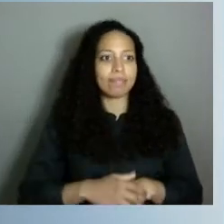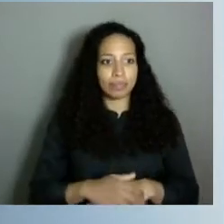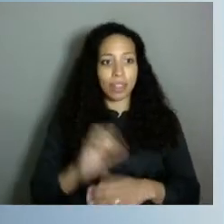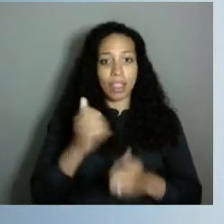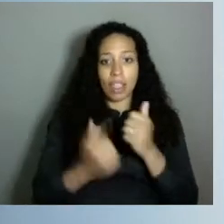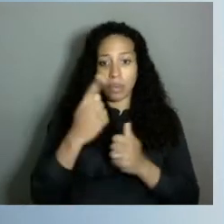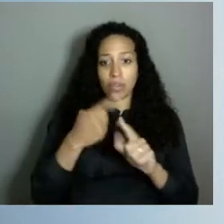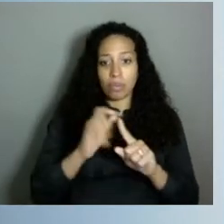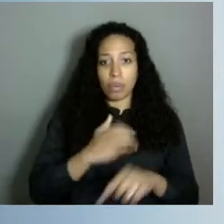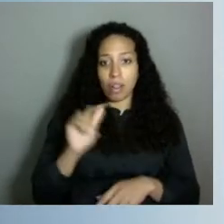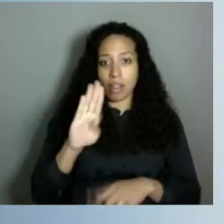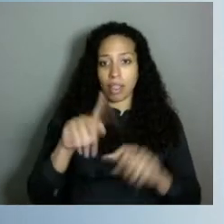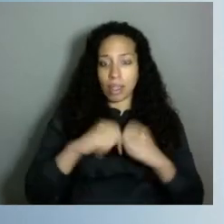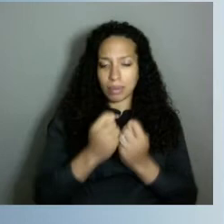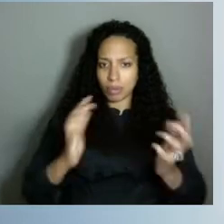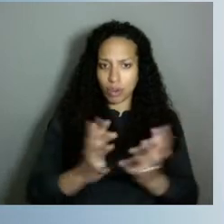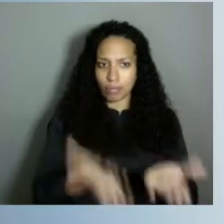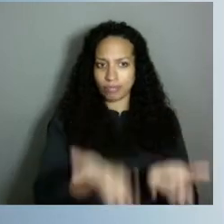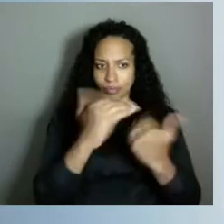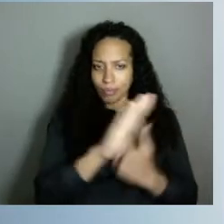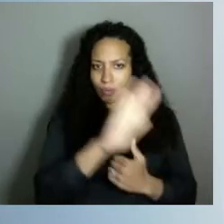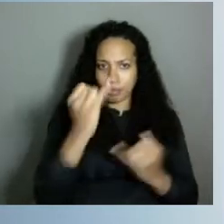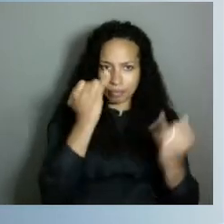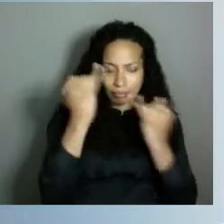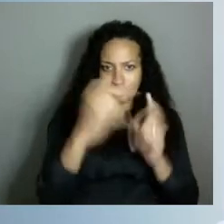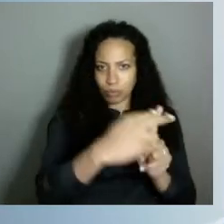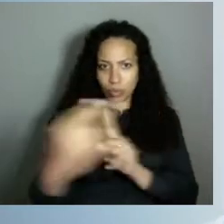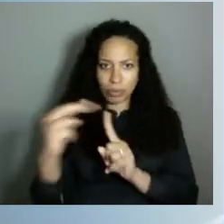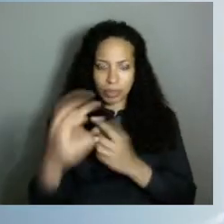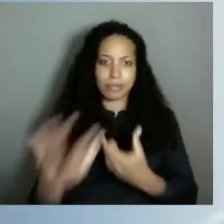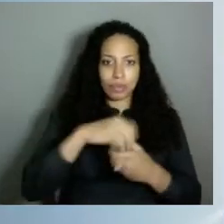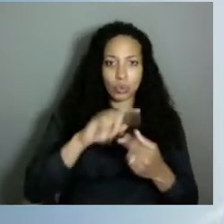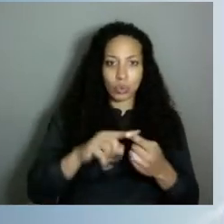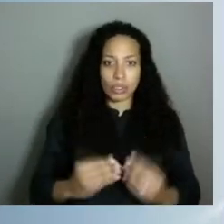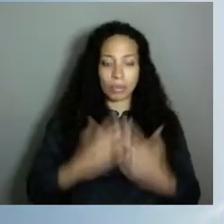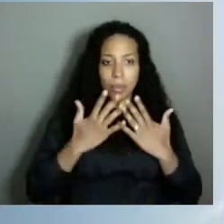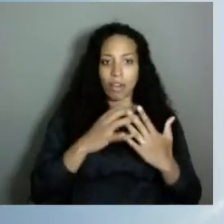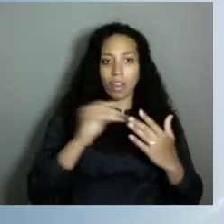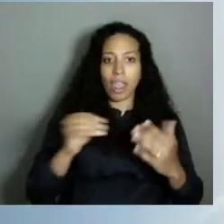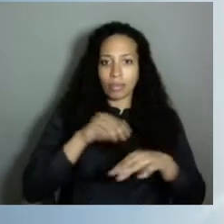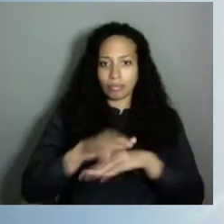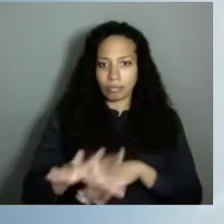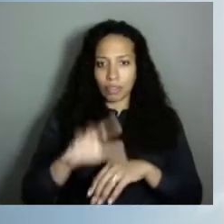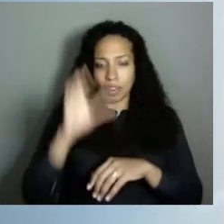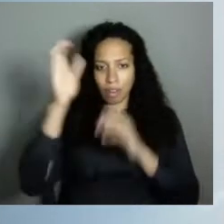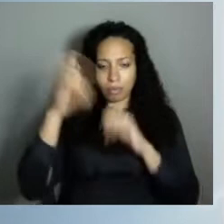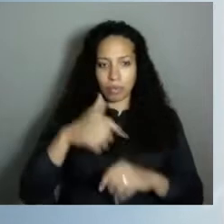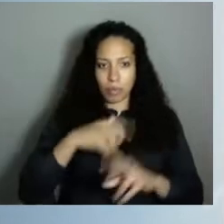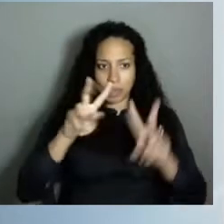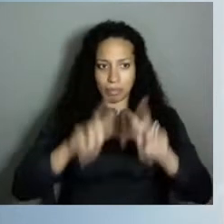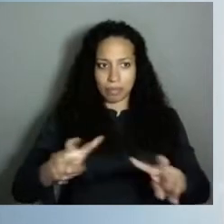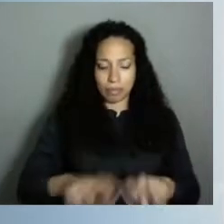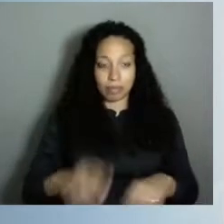to bring their own ideas and perspectives to inspire and shape the concepts that we explore. Ideas like whole